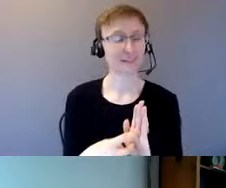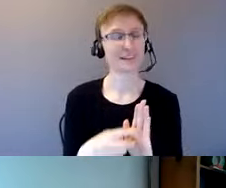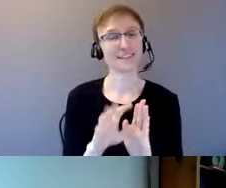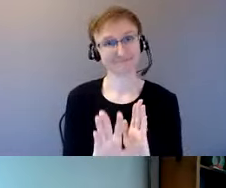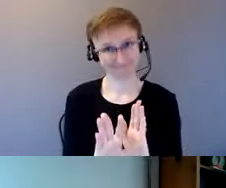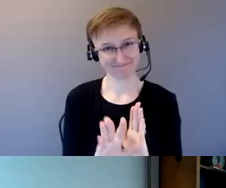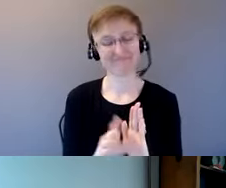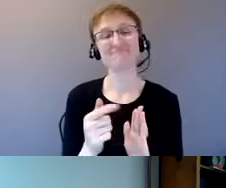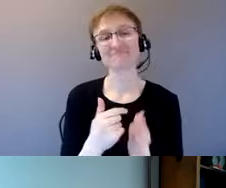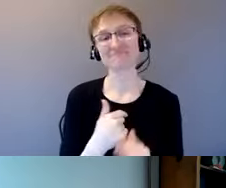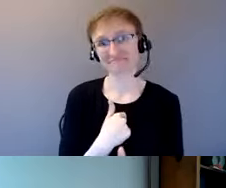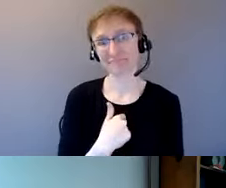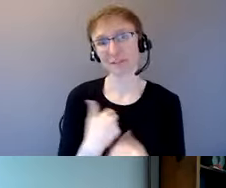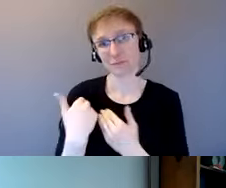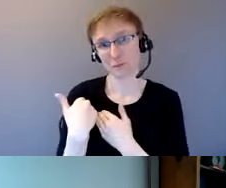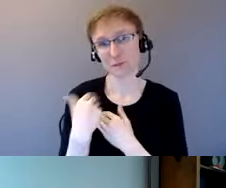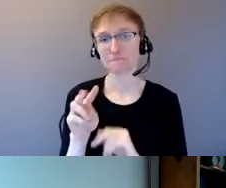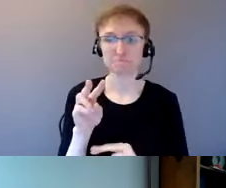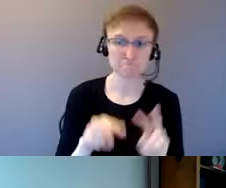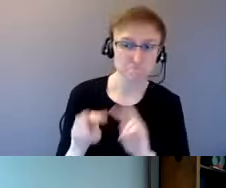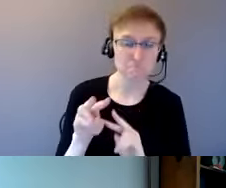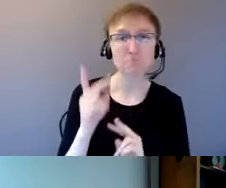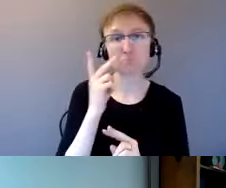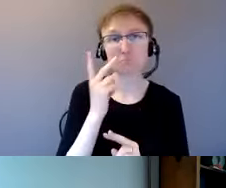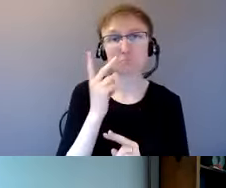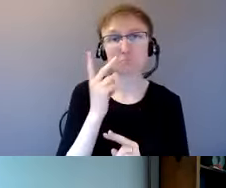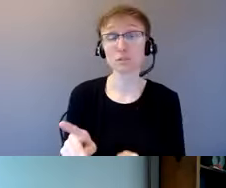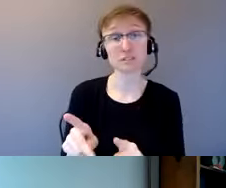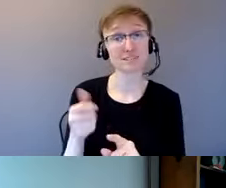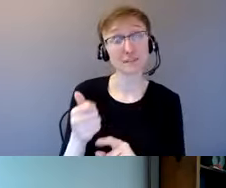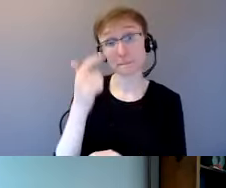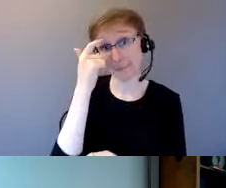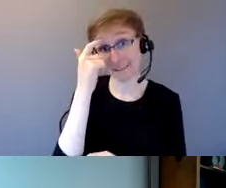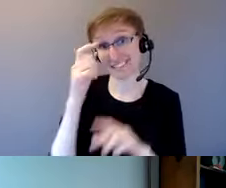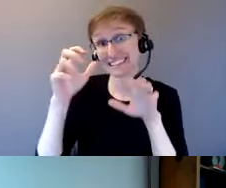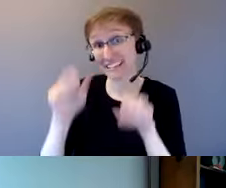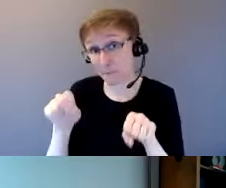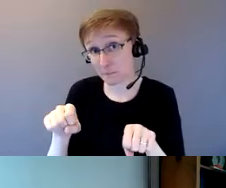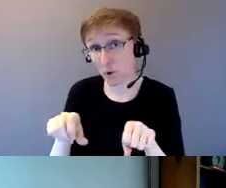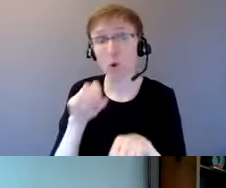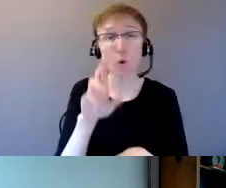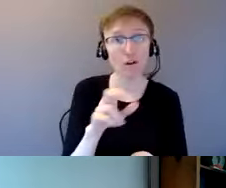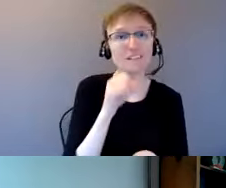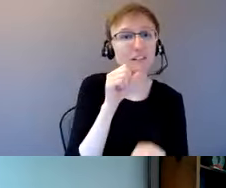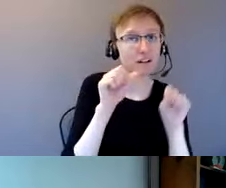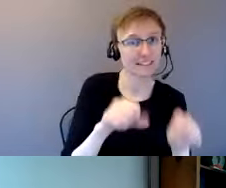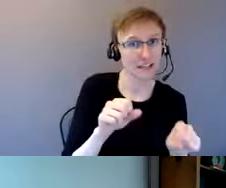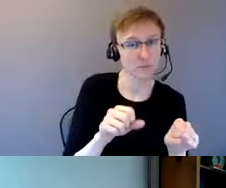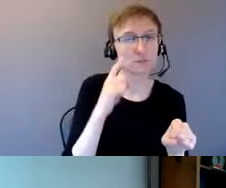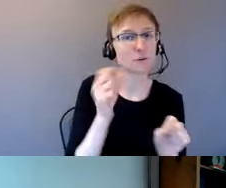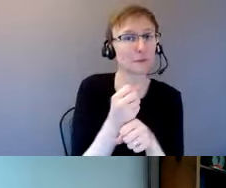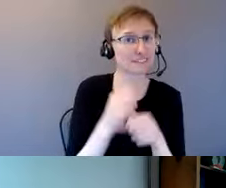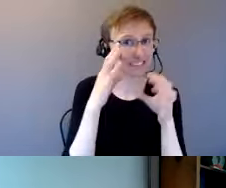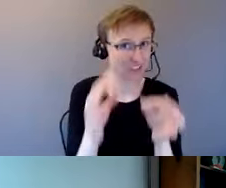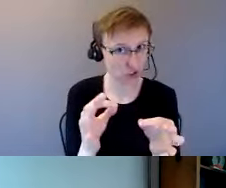mentally capable or incapable of making a decision. And so unlike my colleagues who deal mostly with the